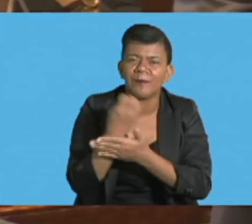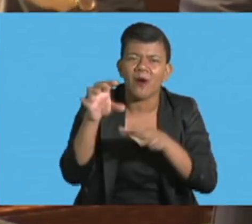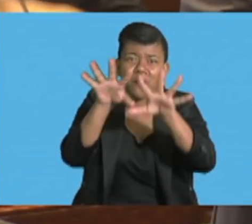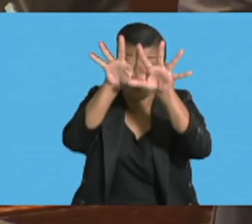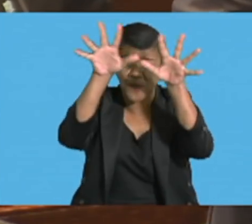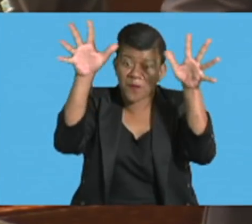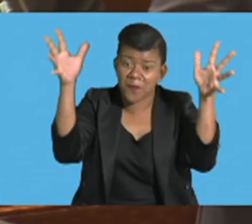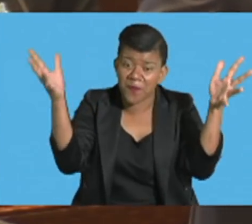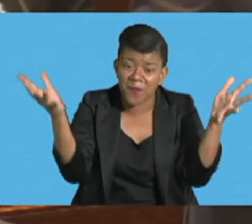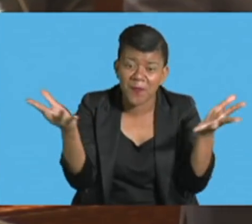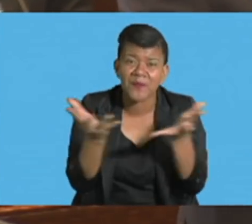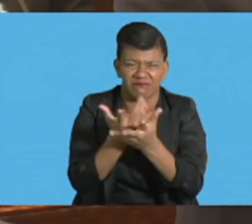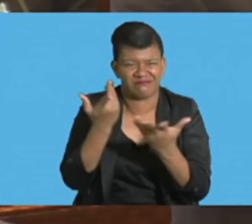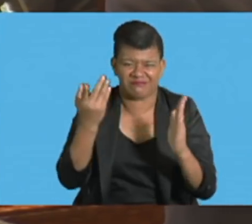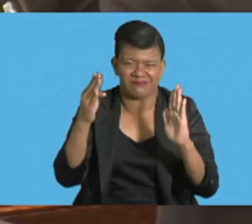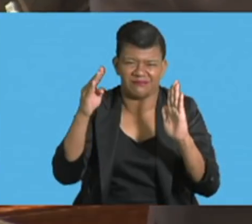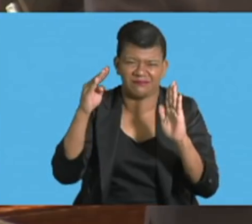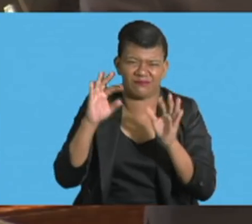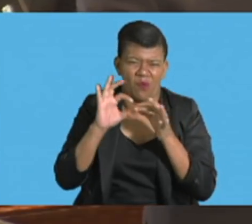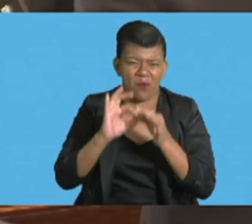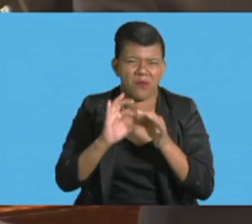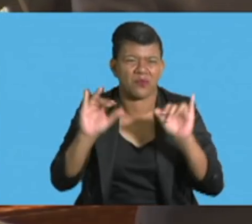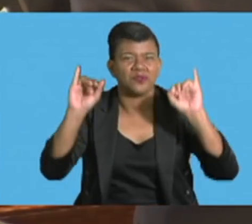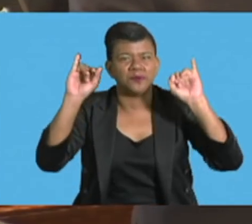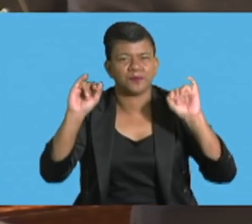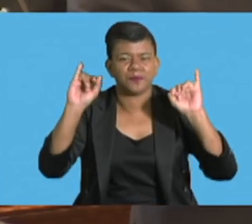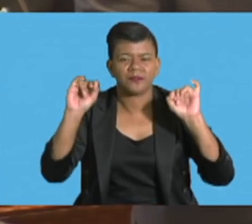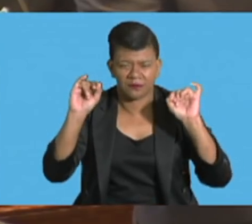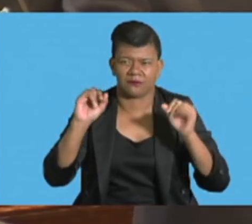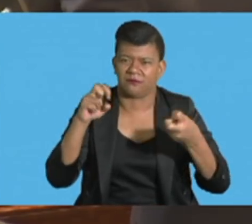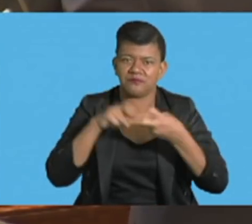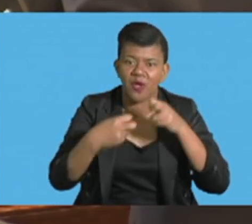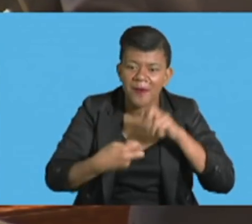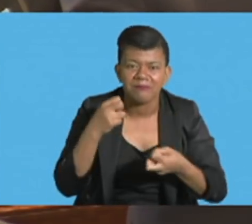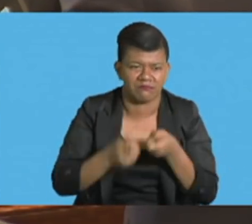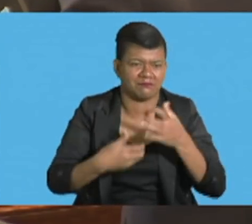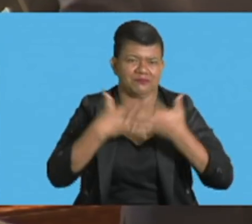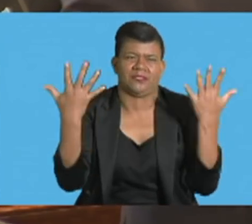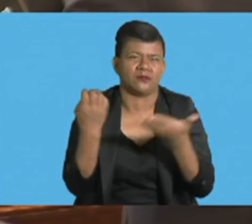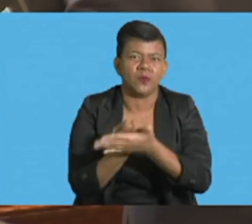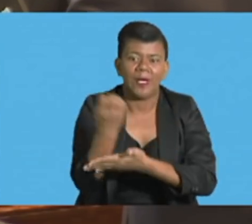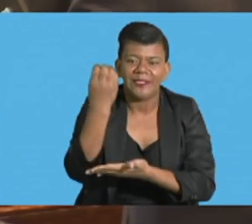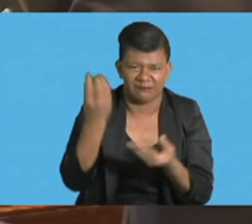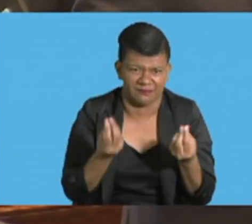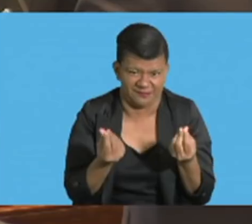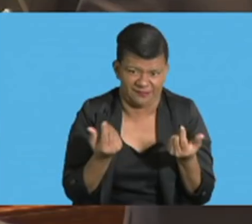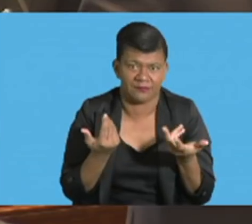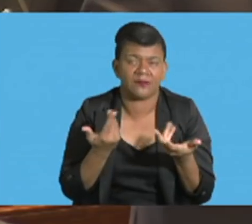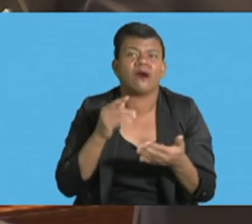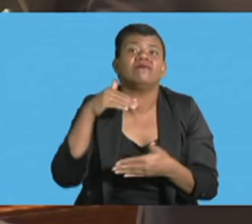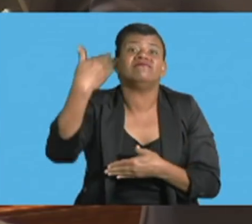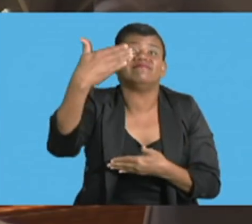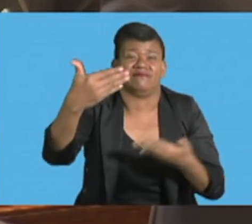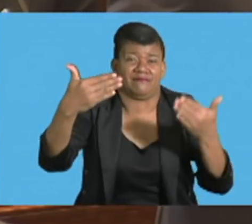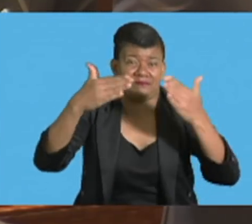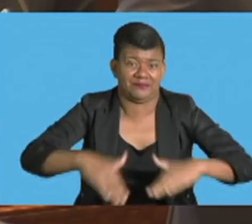Domestic Crisis, or Crisis of Confidence. Which is the way forward for Fiji? Honorable Speaker, it's quite